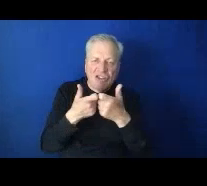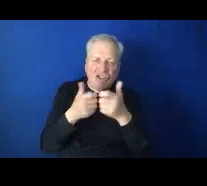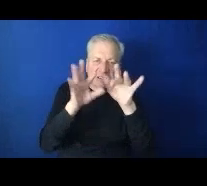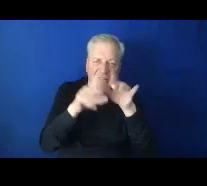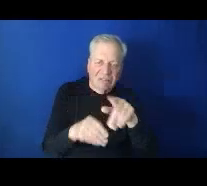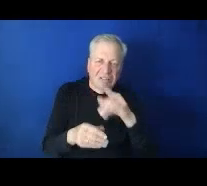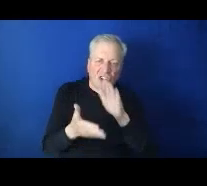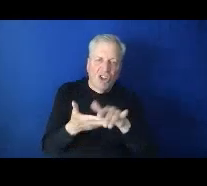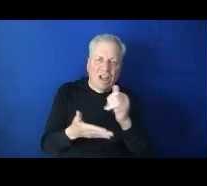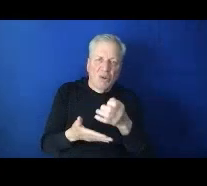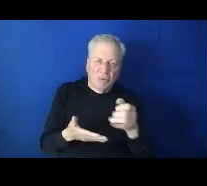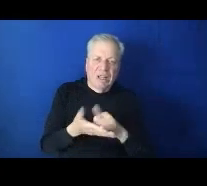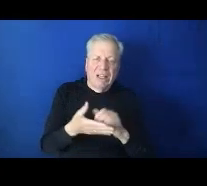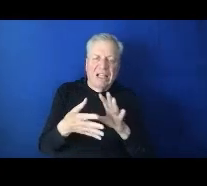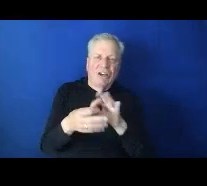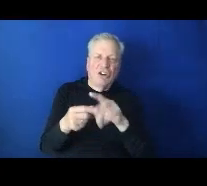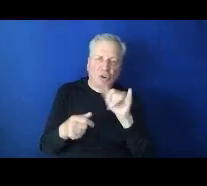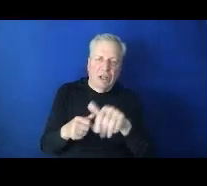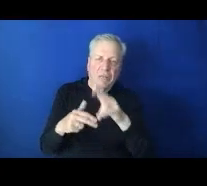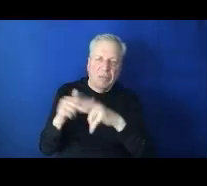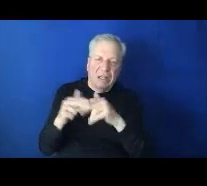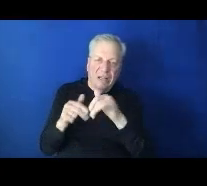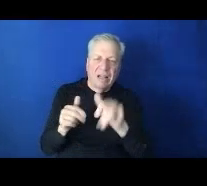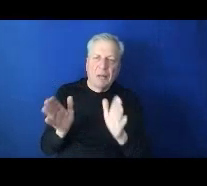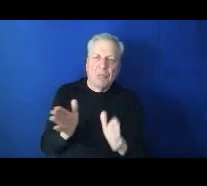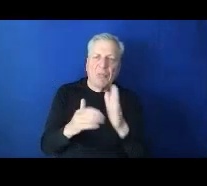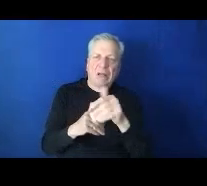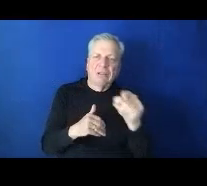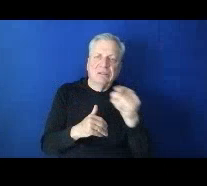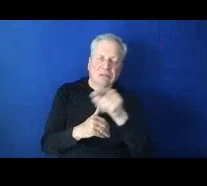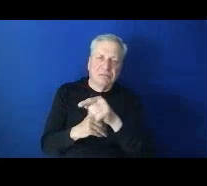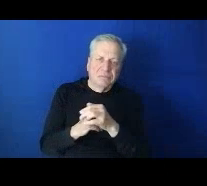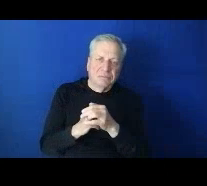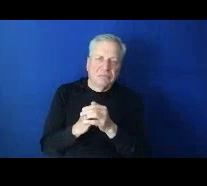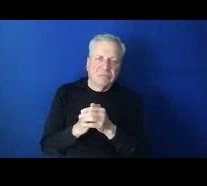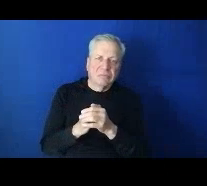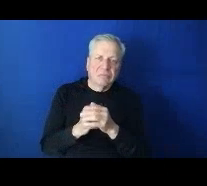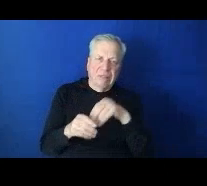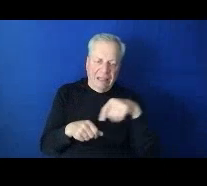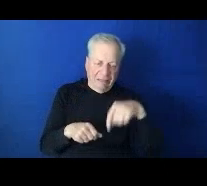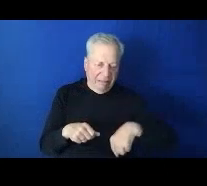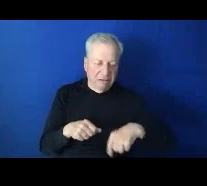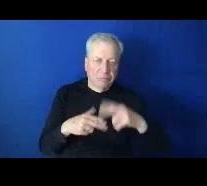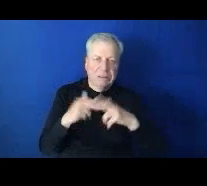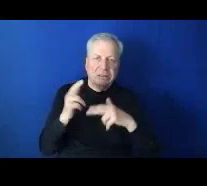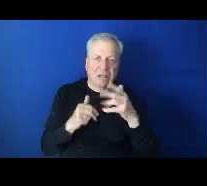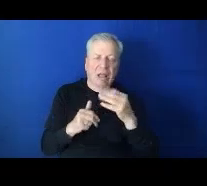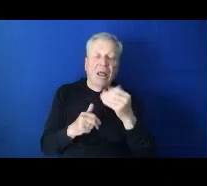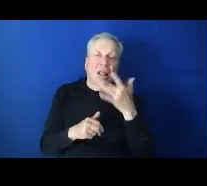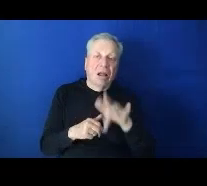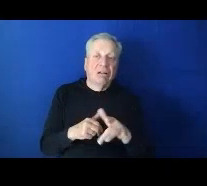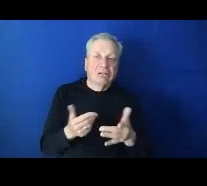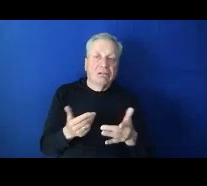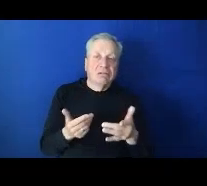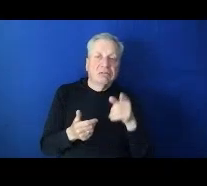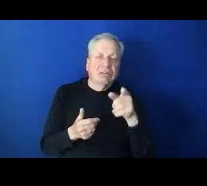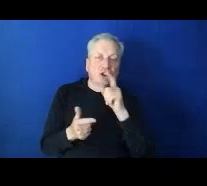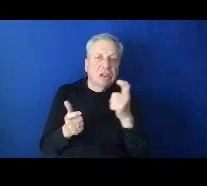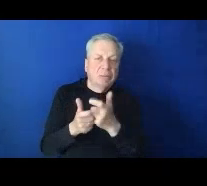stuff connects into this building. This box is just on the other side of this wall in this building. Luckily, this is a